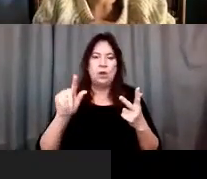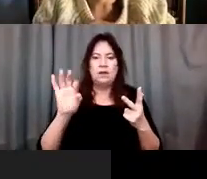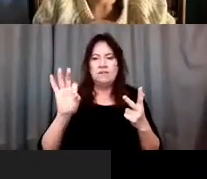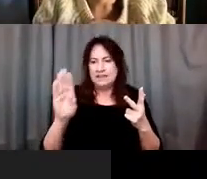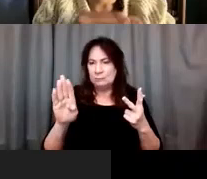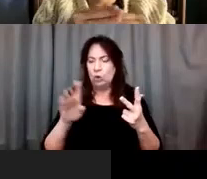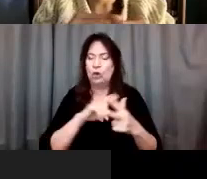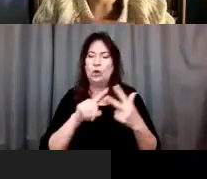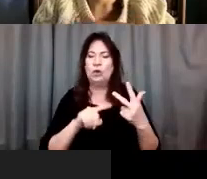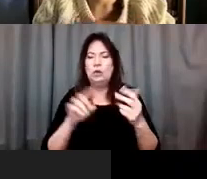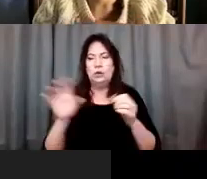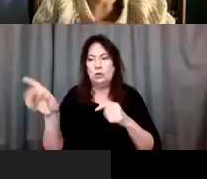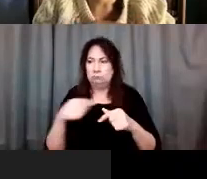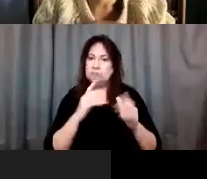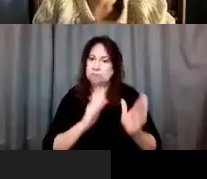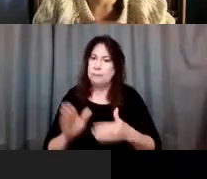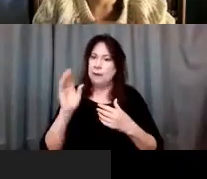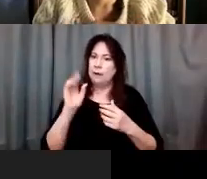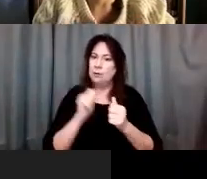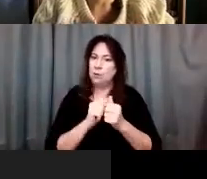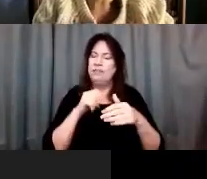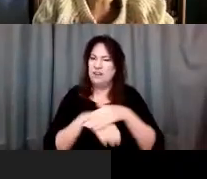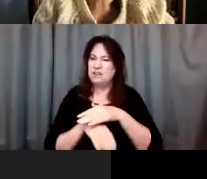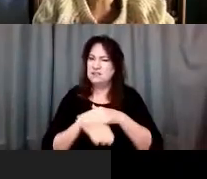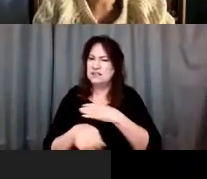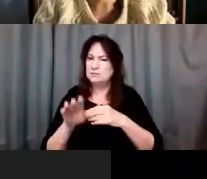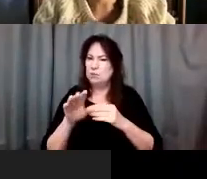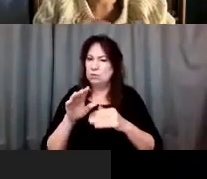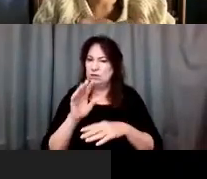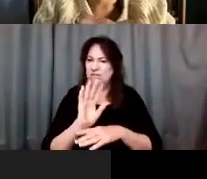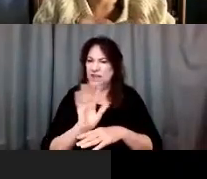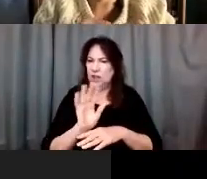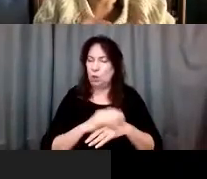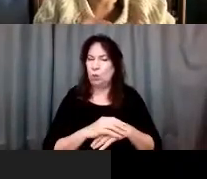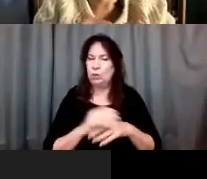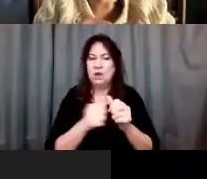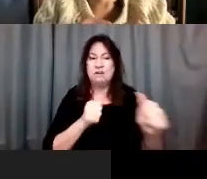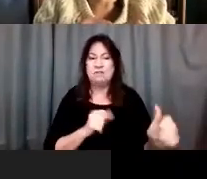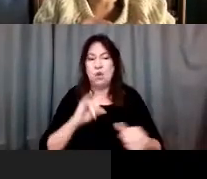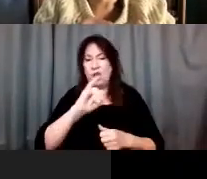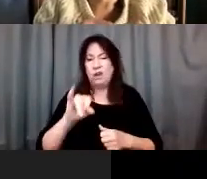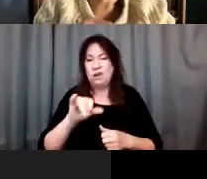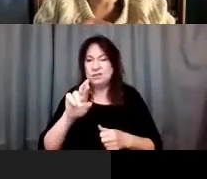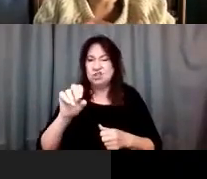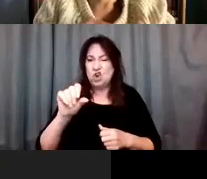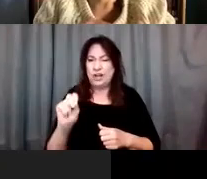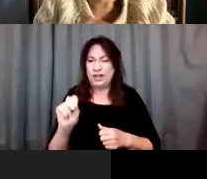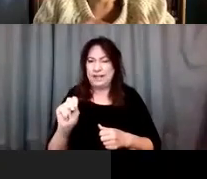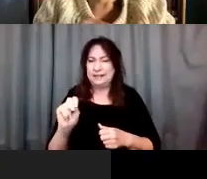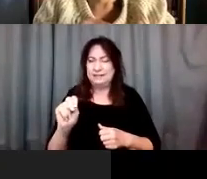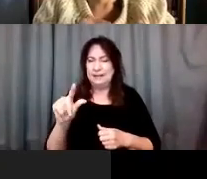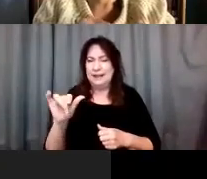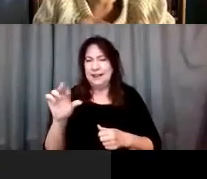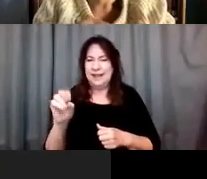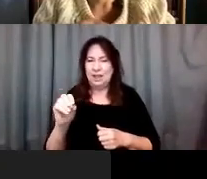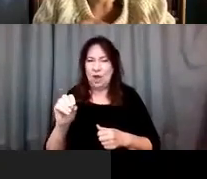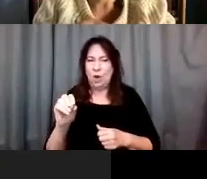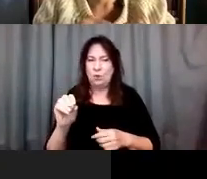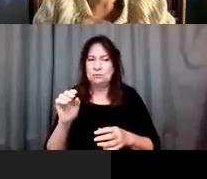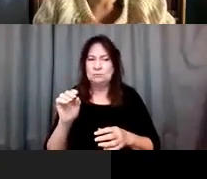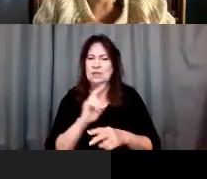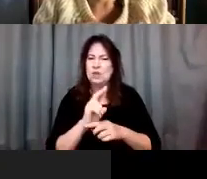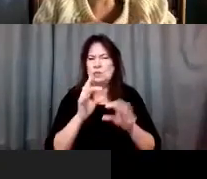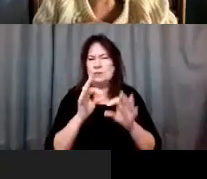you can just come prepared with an accessible video. Avoid jargon and use simple language. I know that's a really hard thing